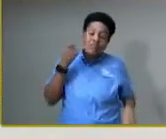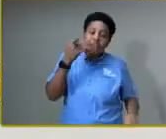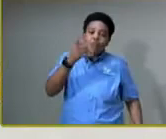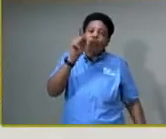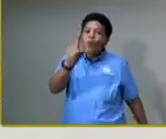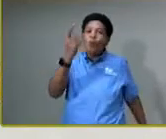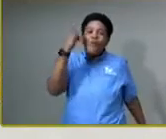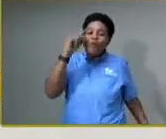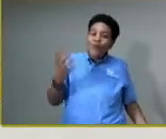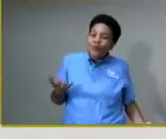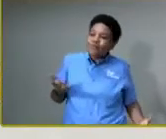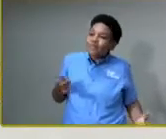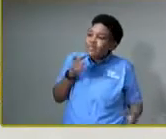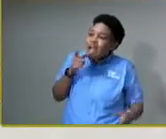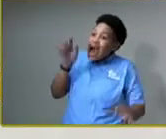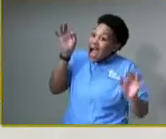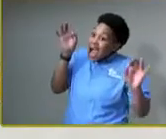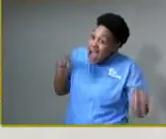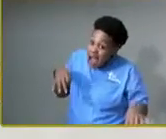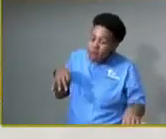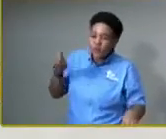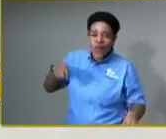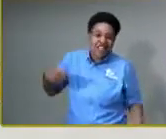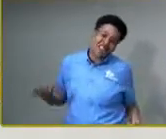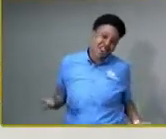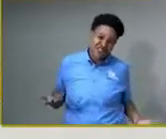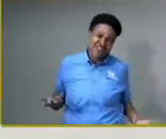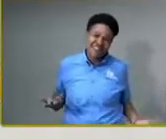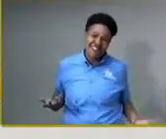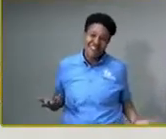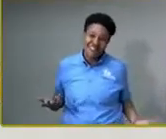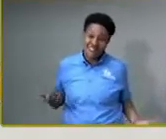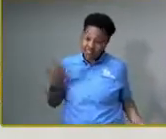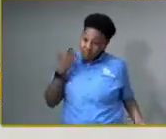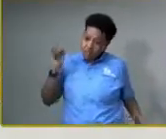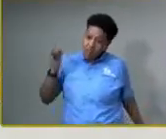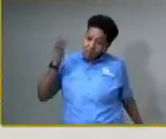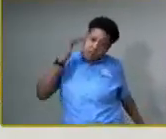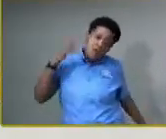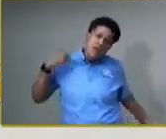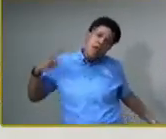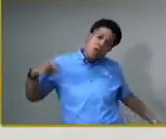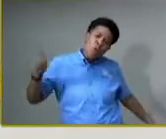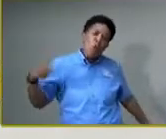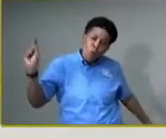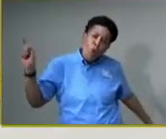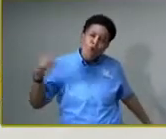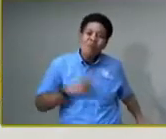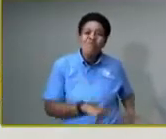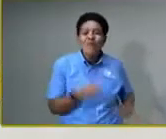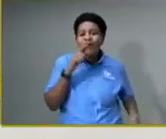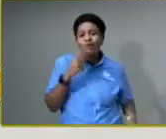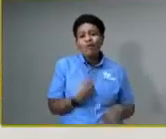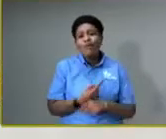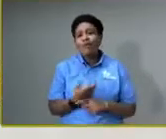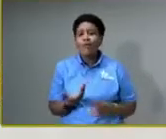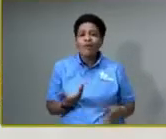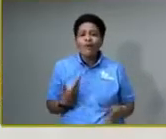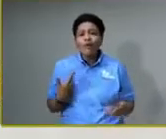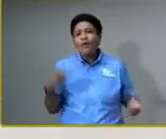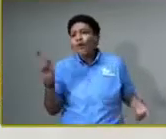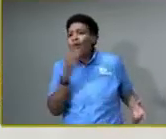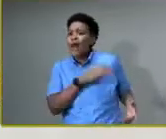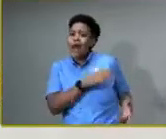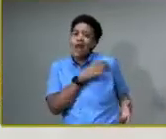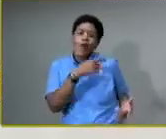go and it's not absolutely necessary to be there. The other important point I